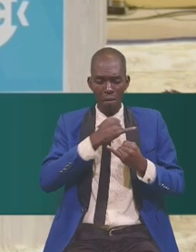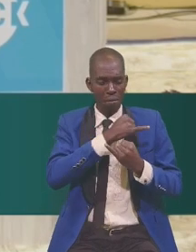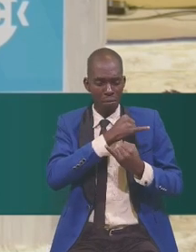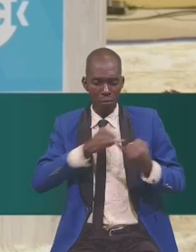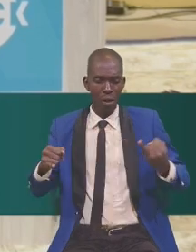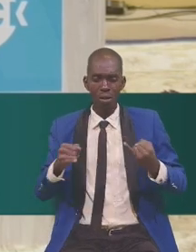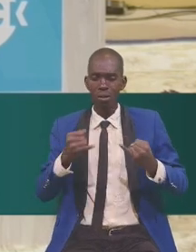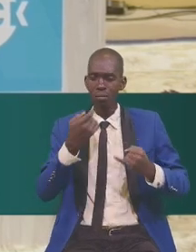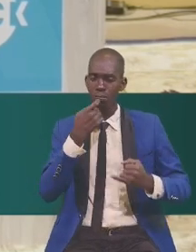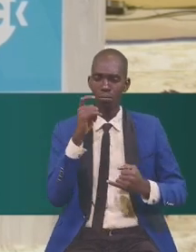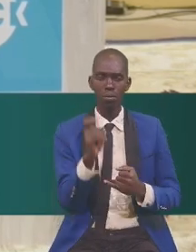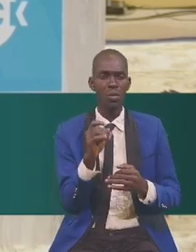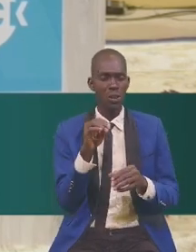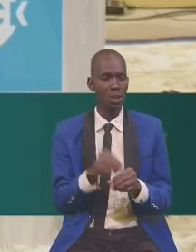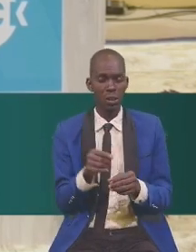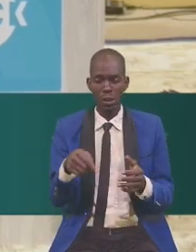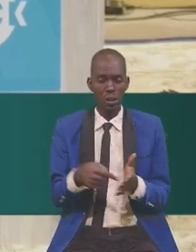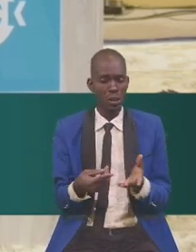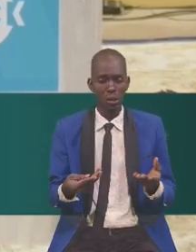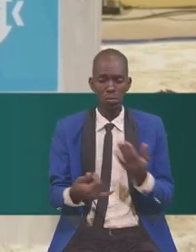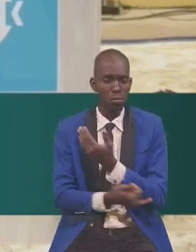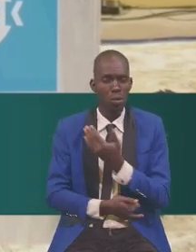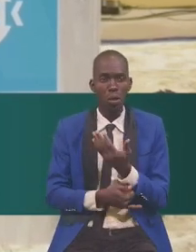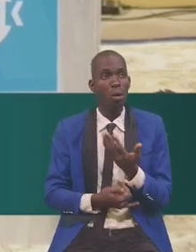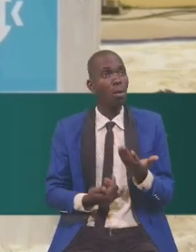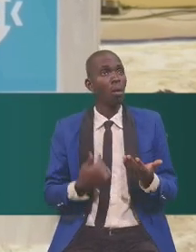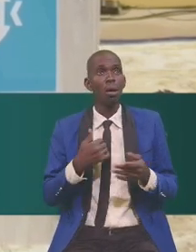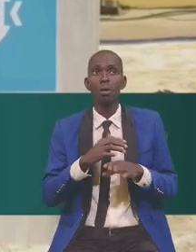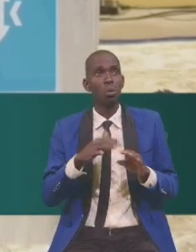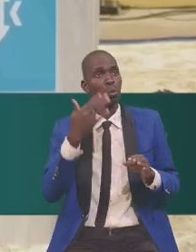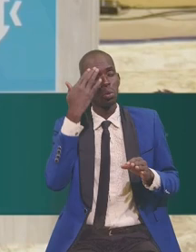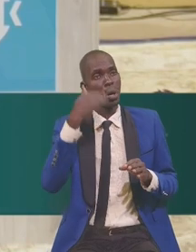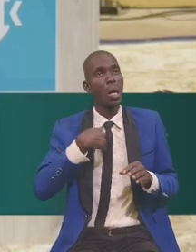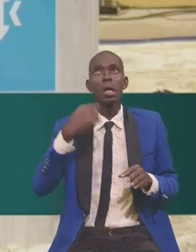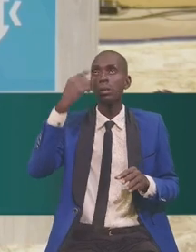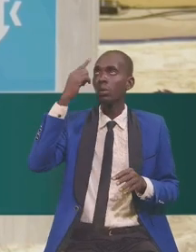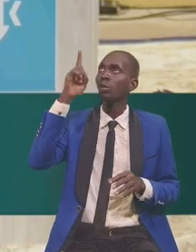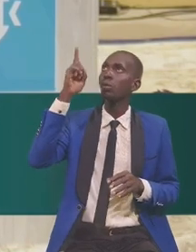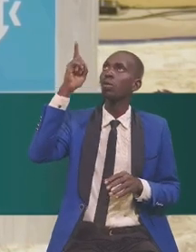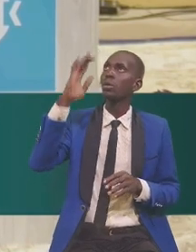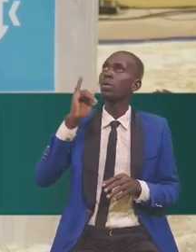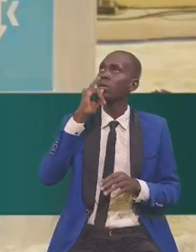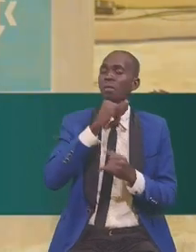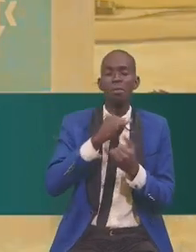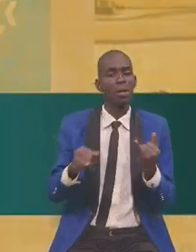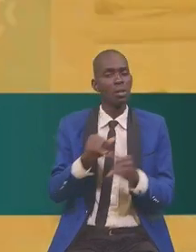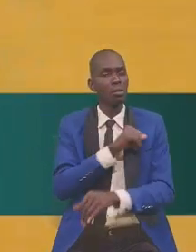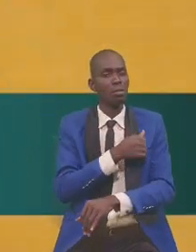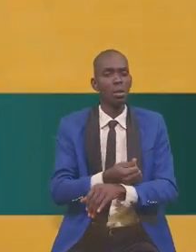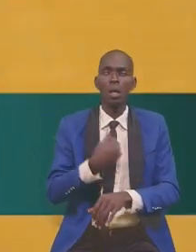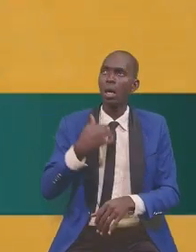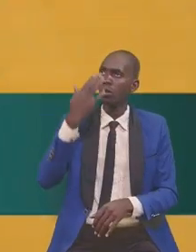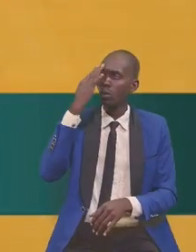the land? No, I didn't know that. I thought God is the final authority. I thought Christ is